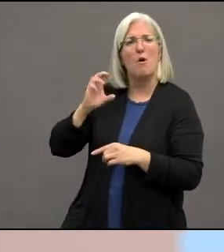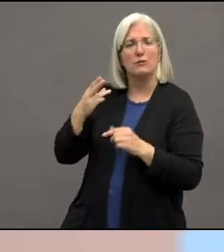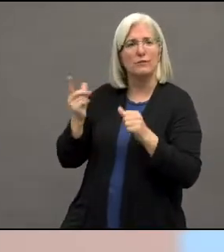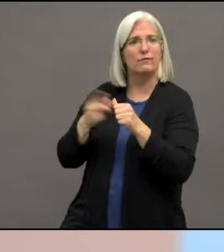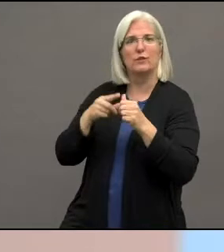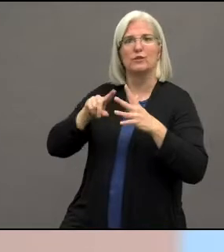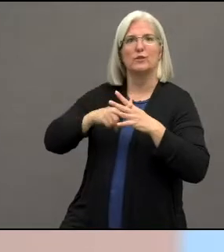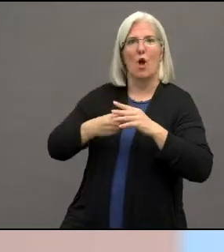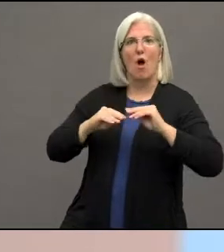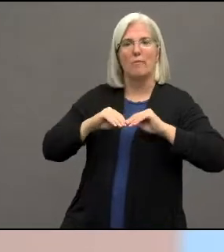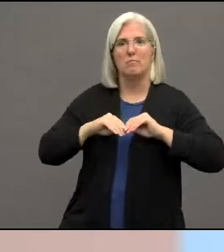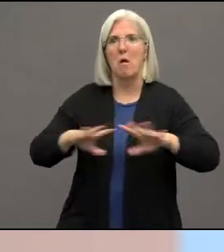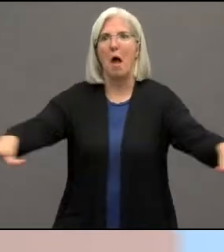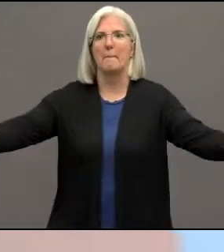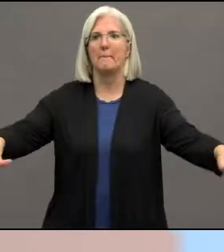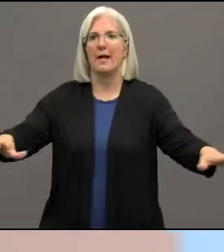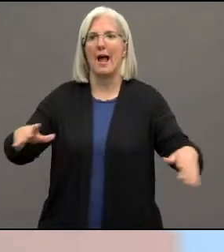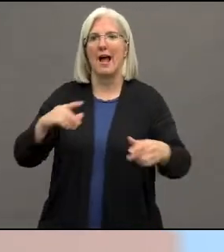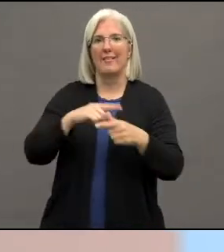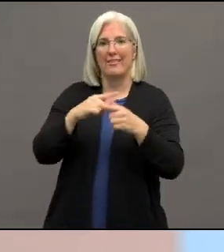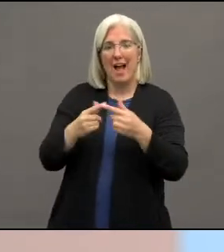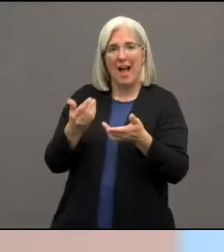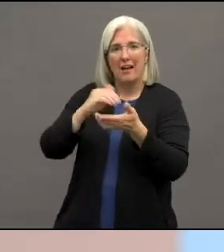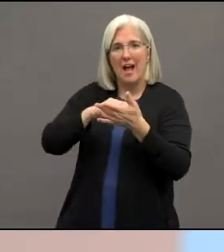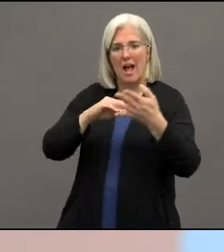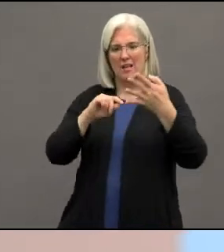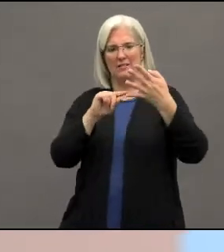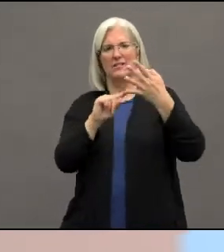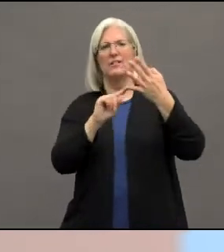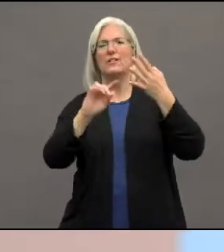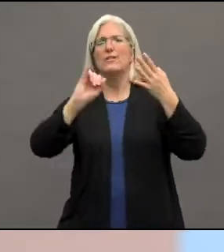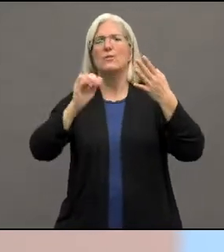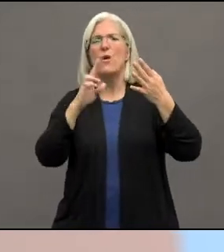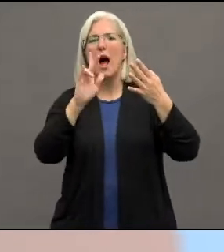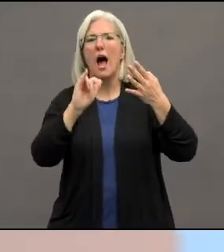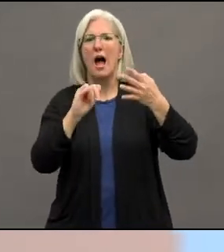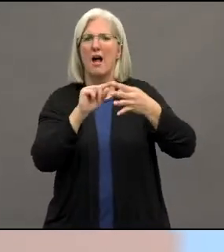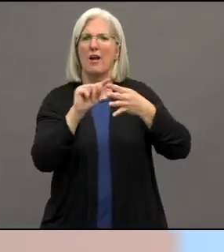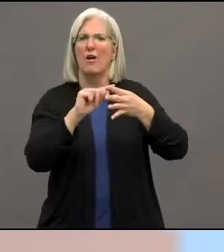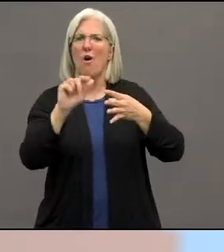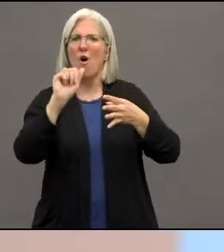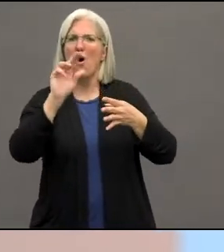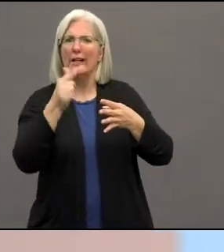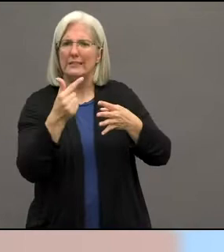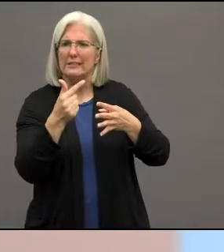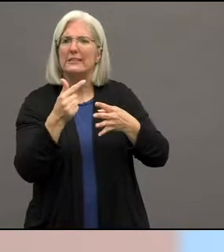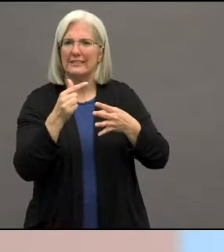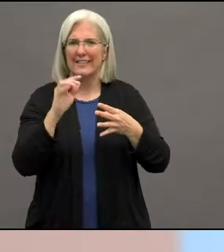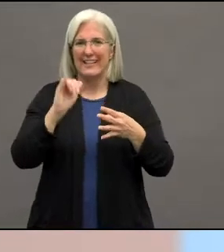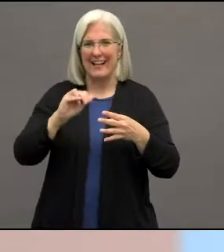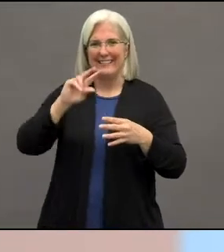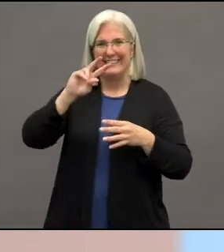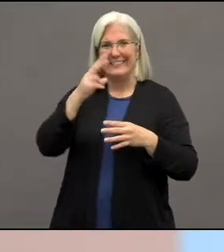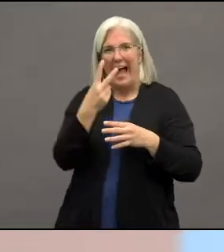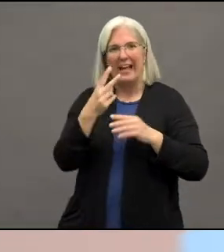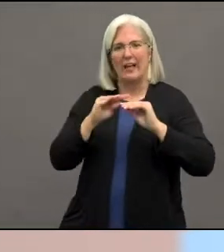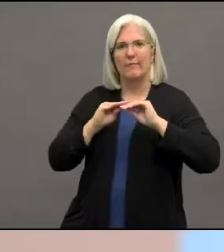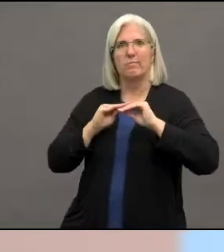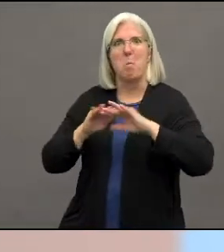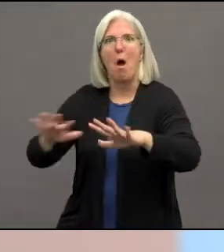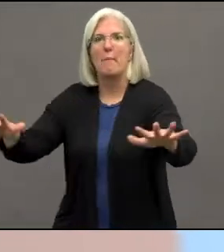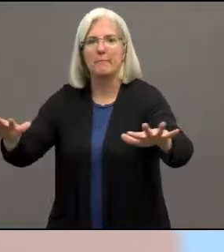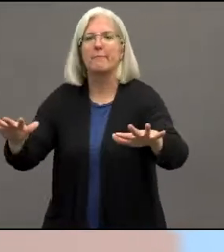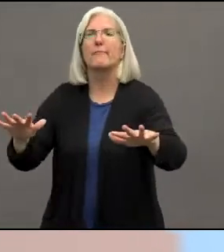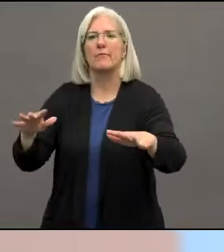August, we were in the second wave. And you all did your part. You continue to wear your face coverings, maintain your